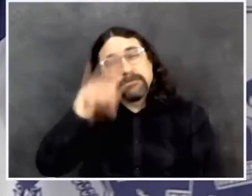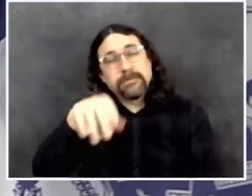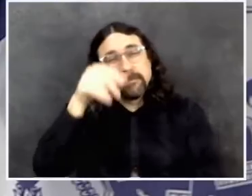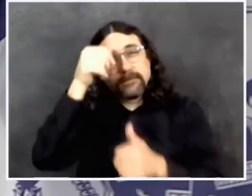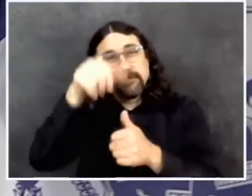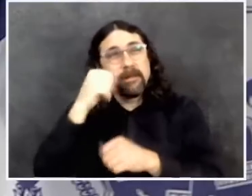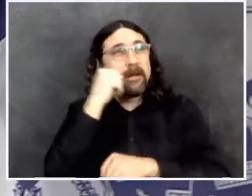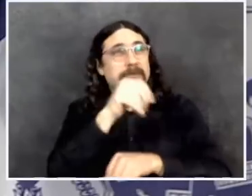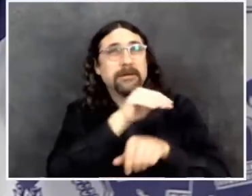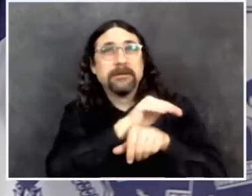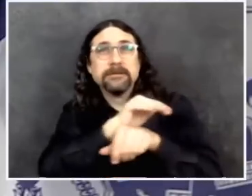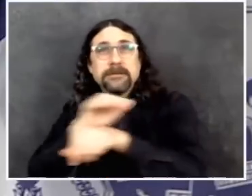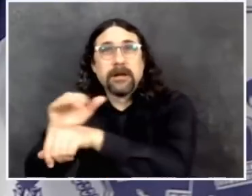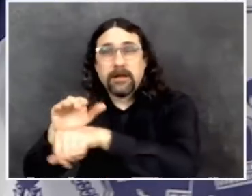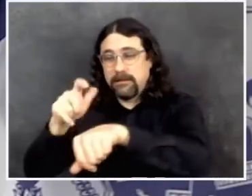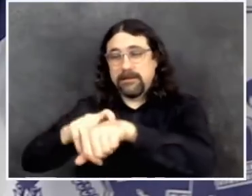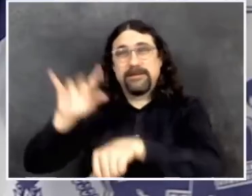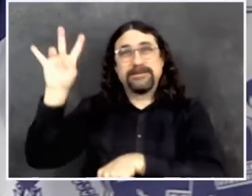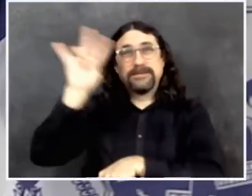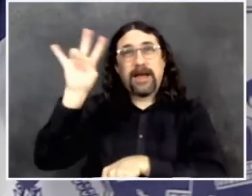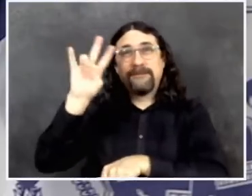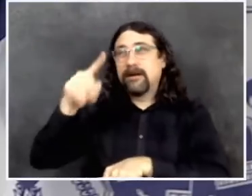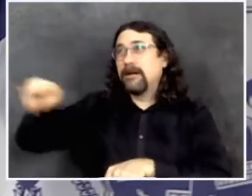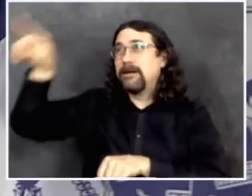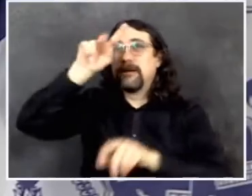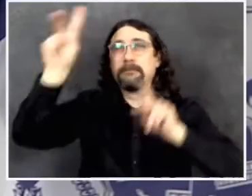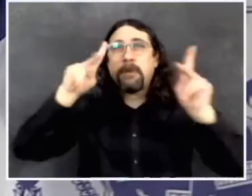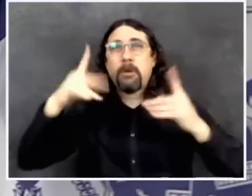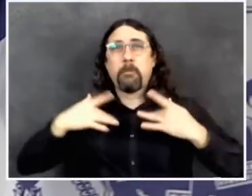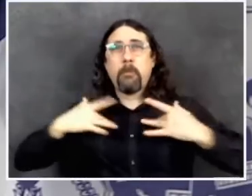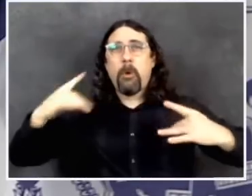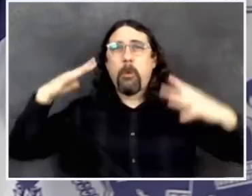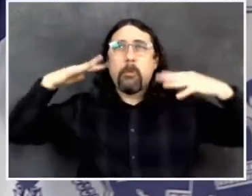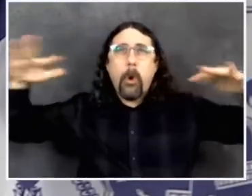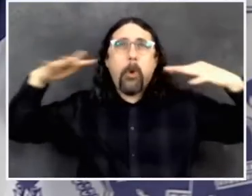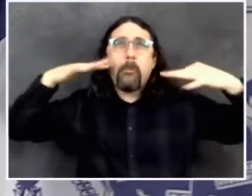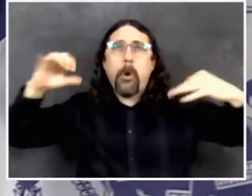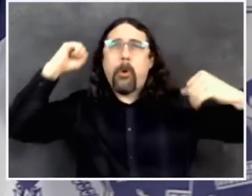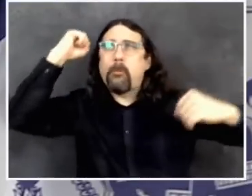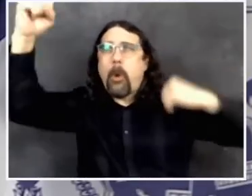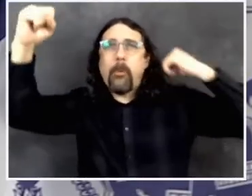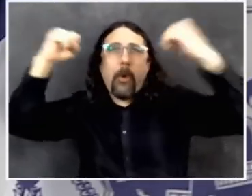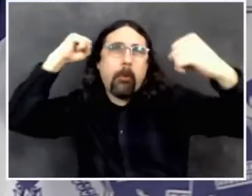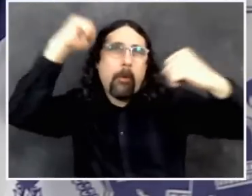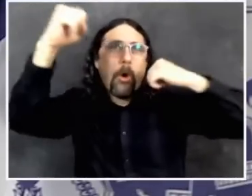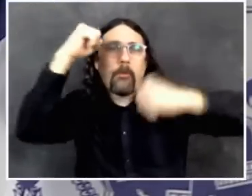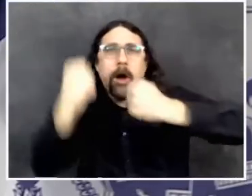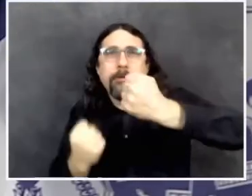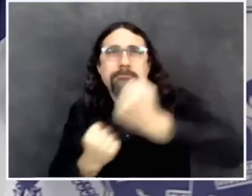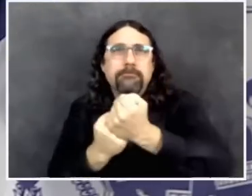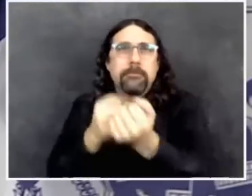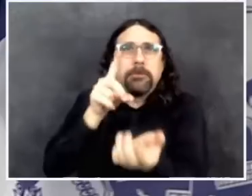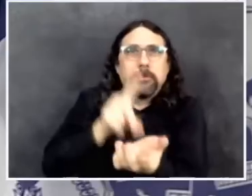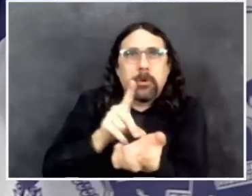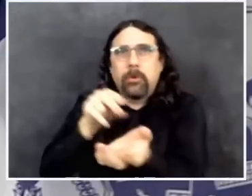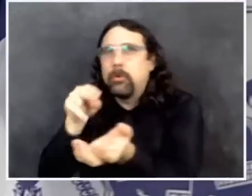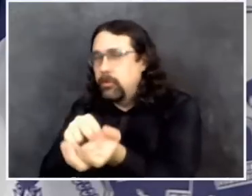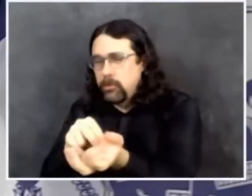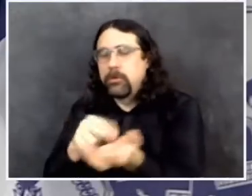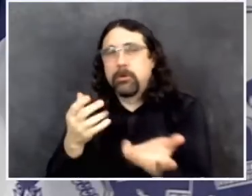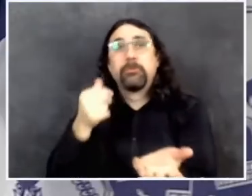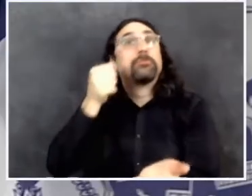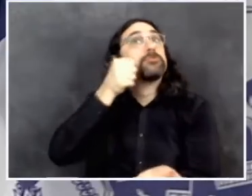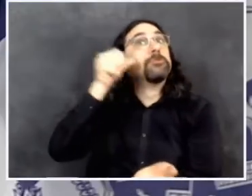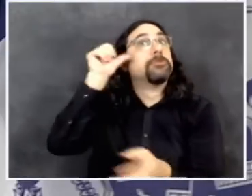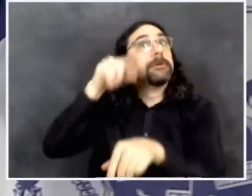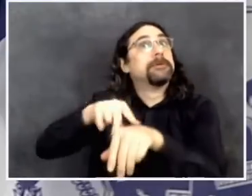up naturally in this city and is a statement of who we are. I got to tell you, our healthcare workers appreciate it. They feel it.